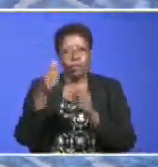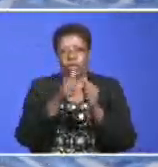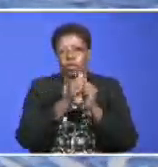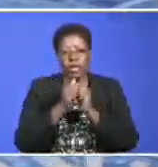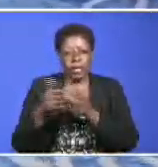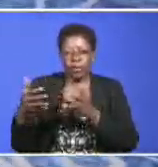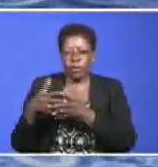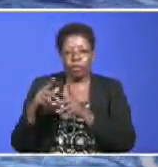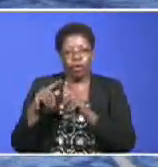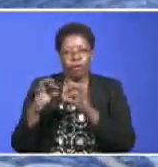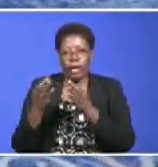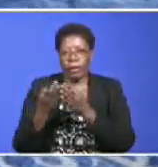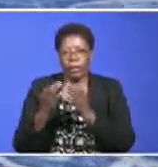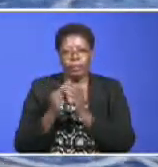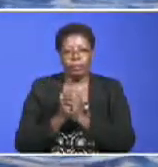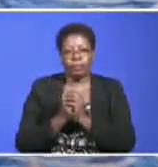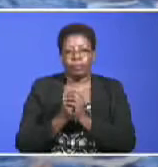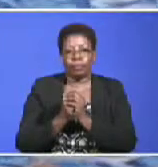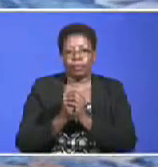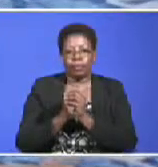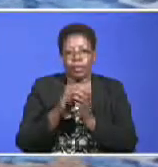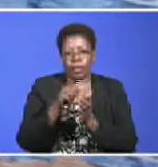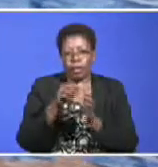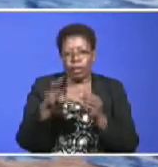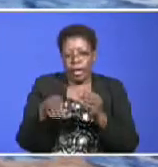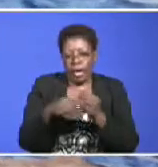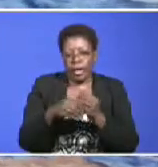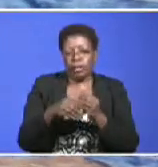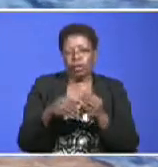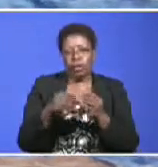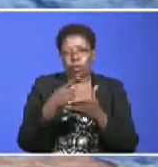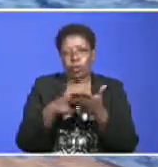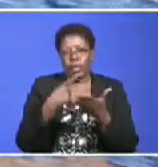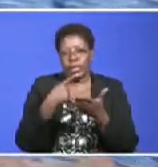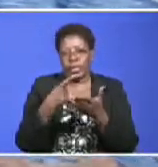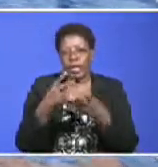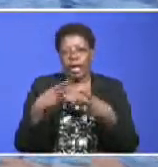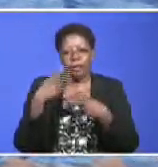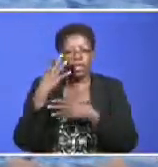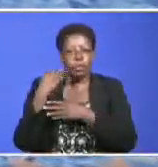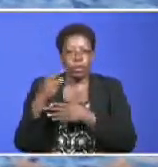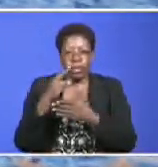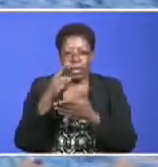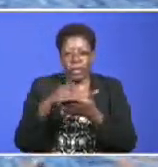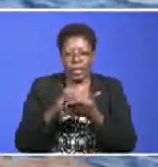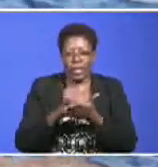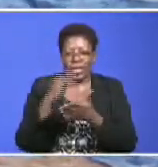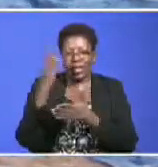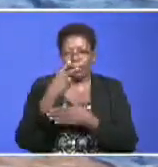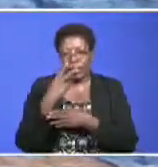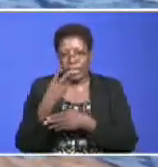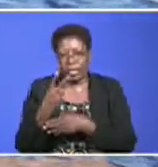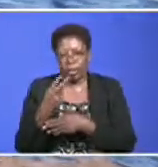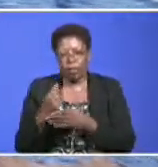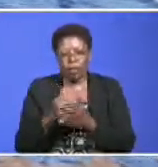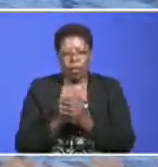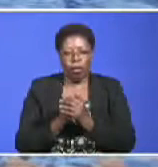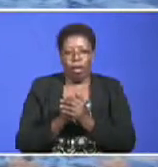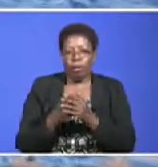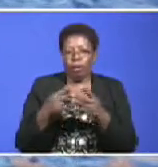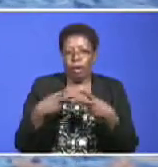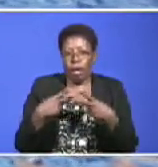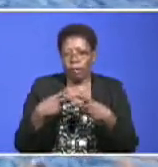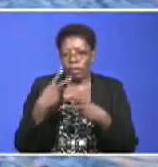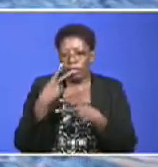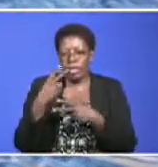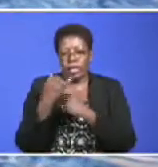family. You know, adding to what they said, I think when you watch your families have the experiences that they've never seen, to see, you know,